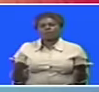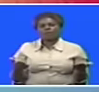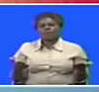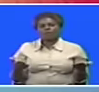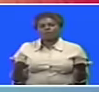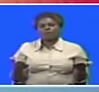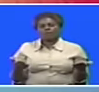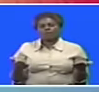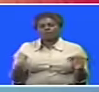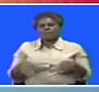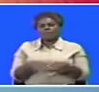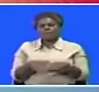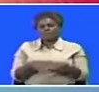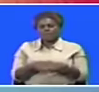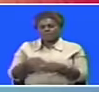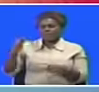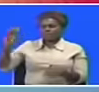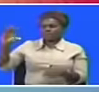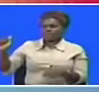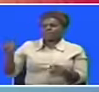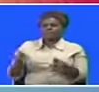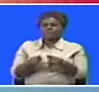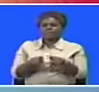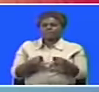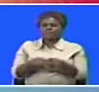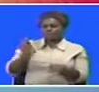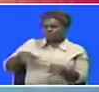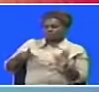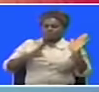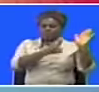contest of members of county assemblies and also the women representative seat. But as